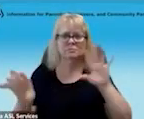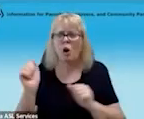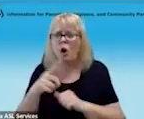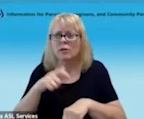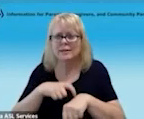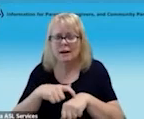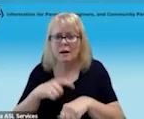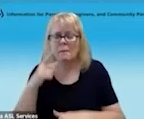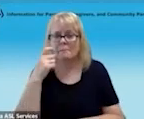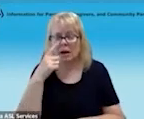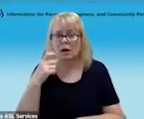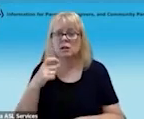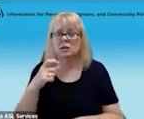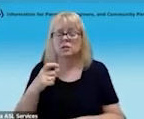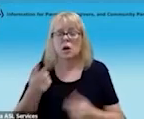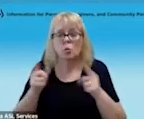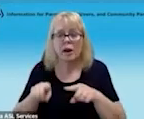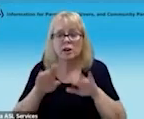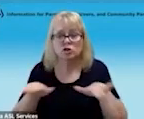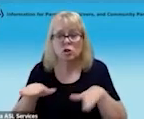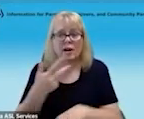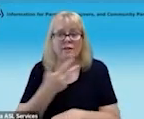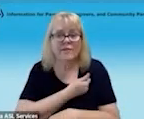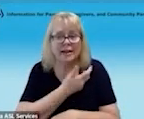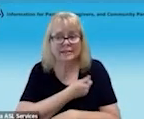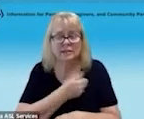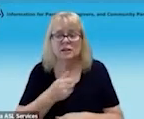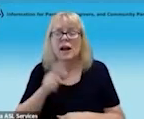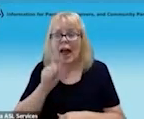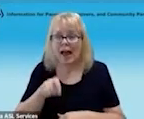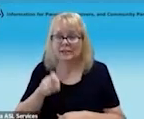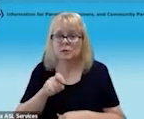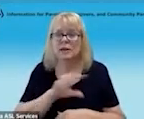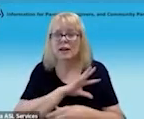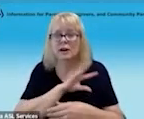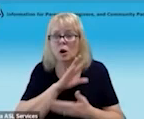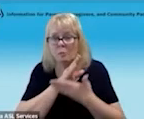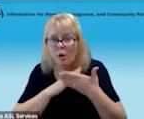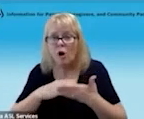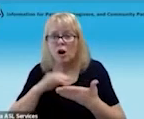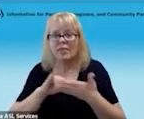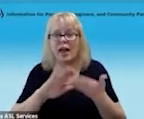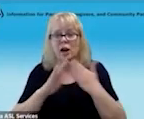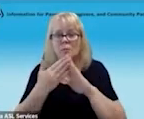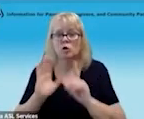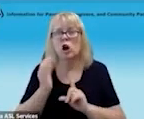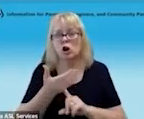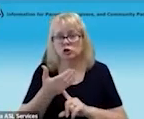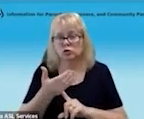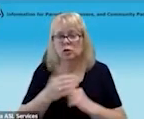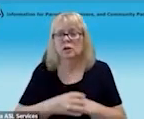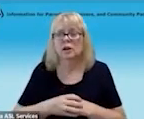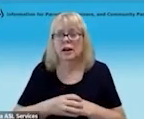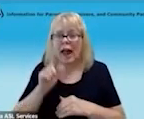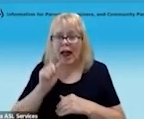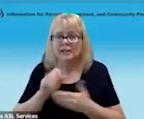to be everywhere all the time. Let me repeat that. Messaging has to be everywhere all the time because we want this